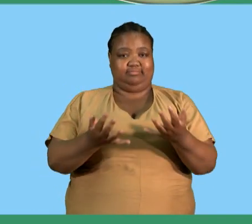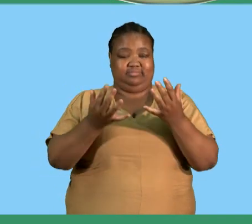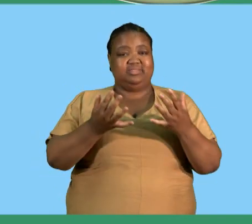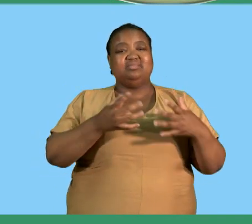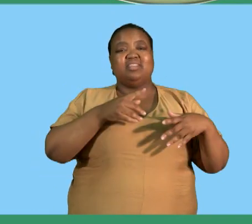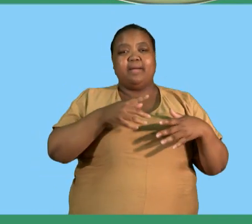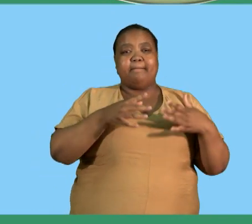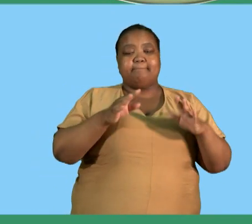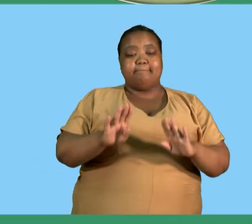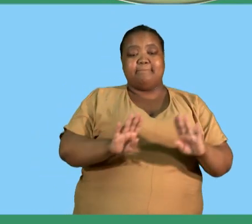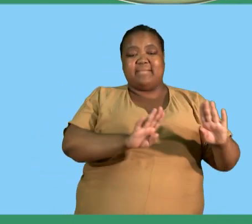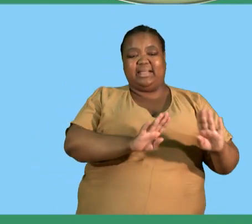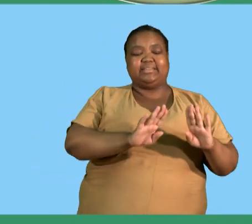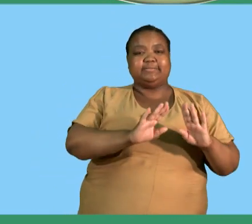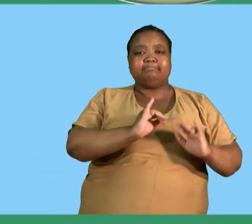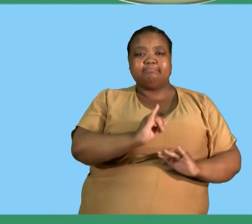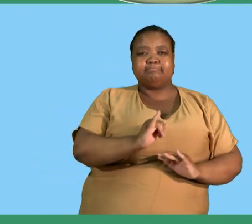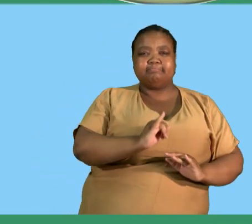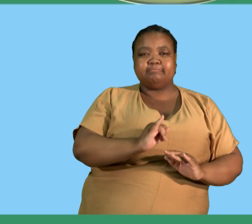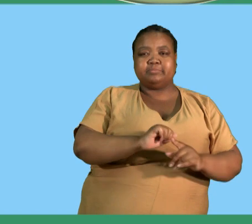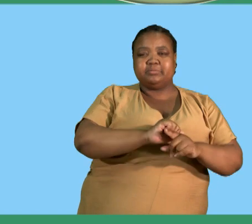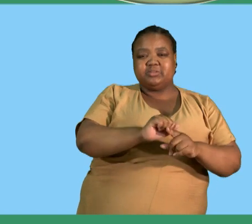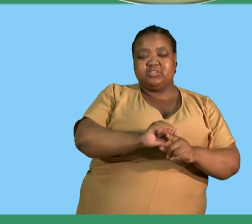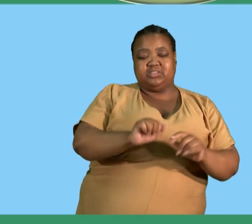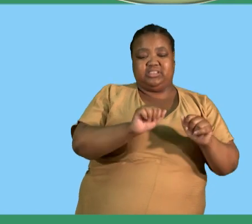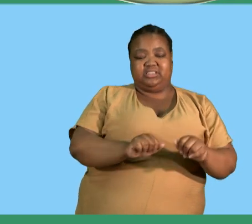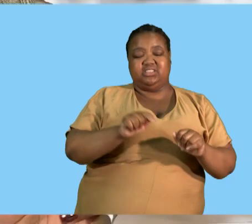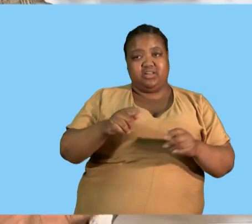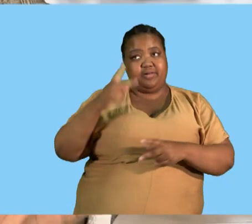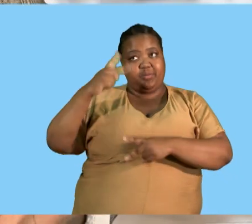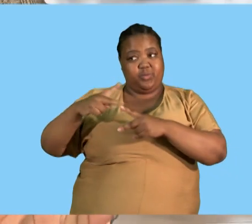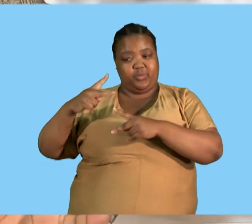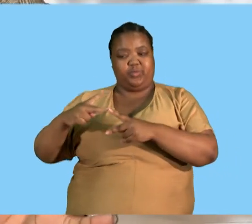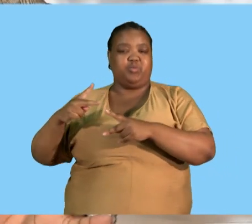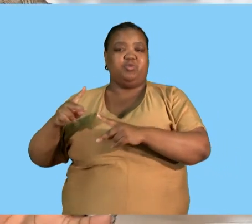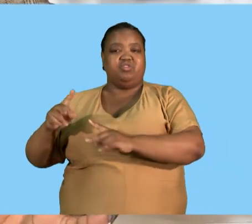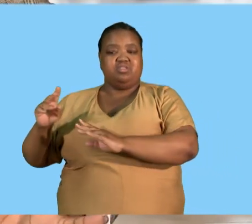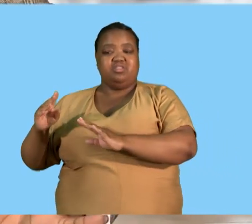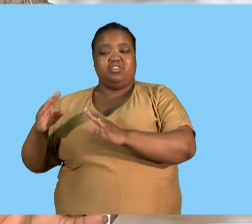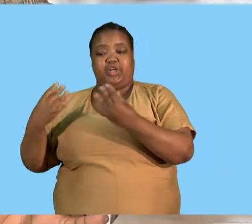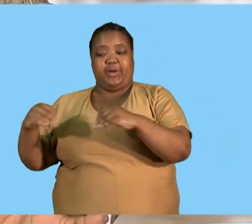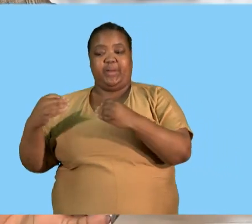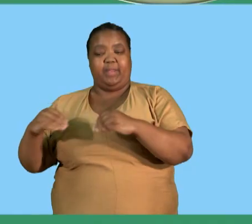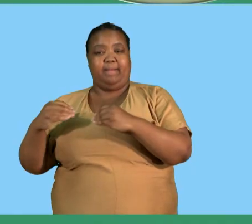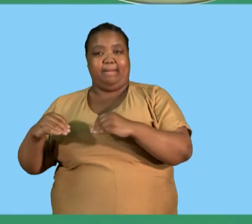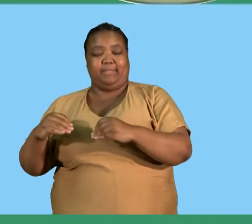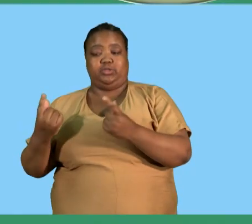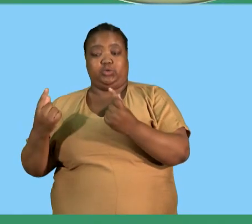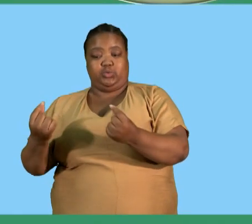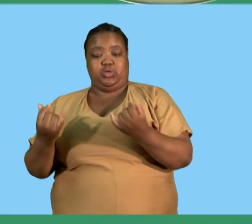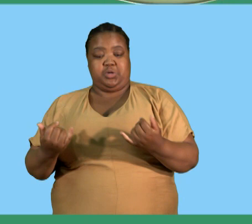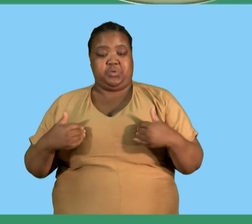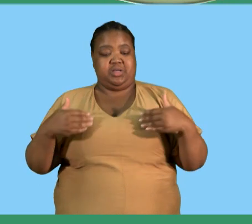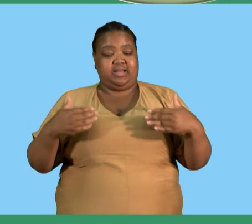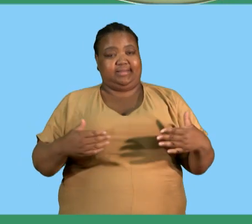to unprofessional business practice. So with unethical business practice, we're going to unpack the following: the challenges, and then we get to